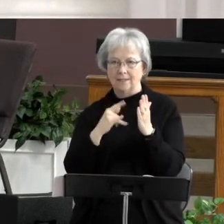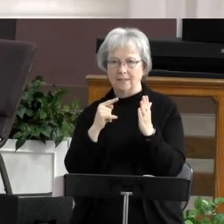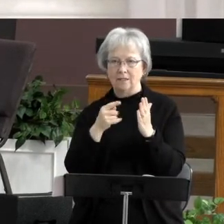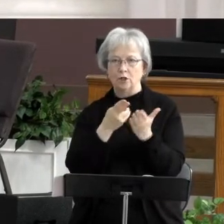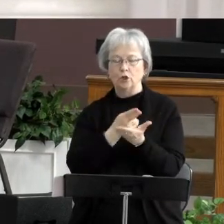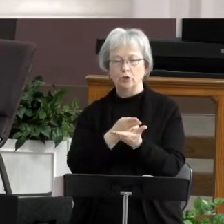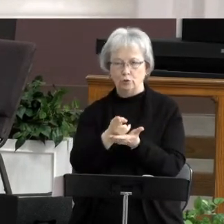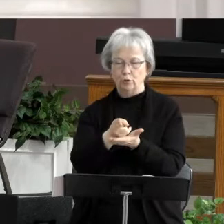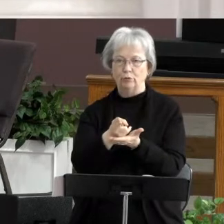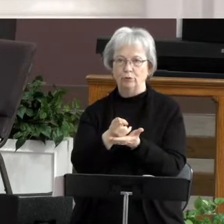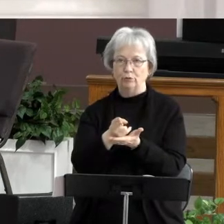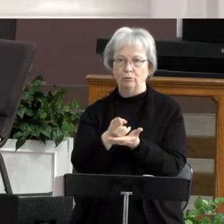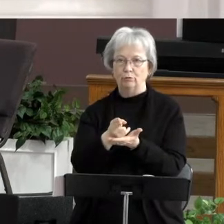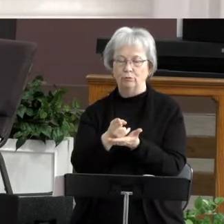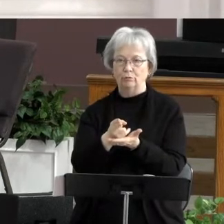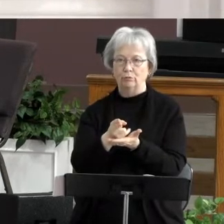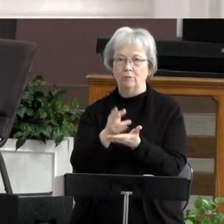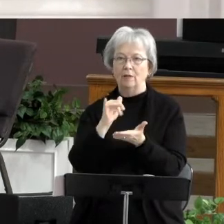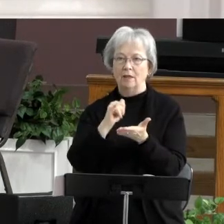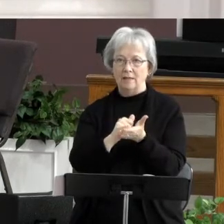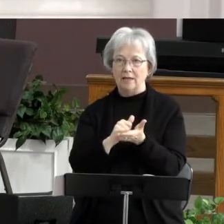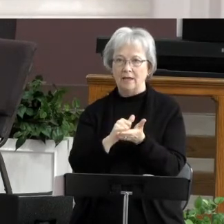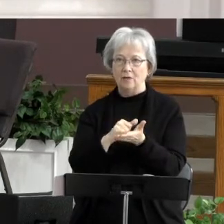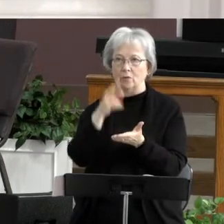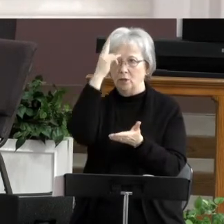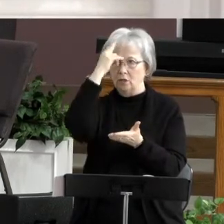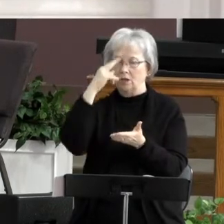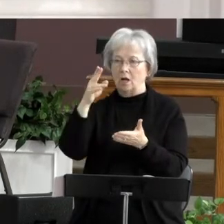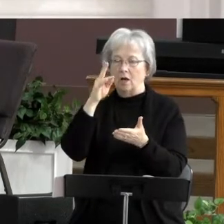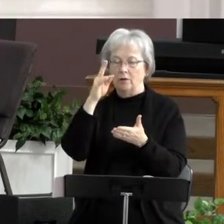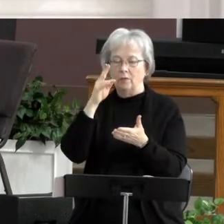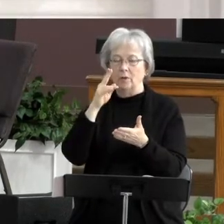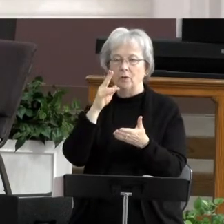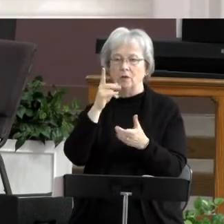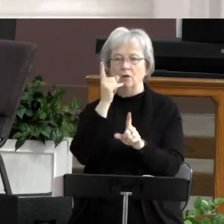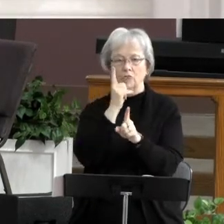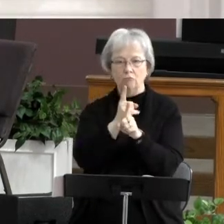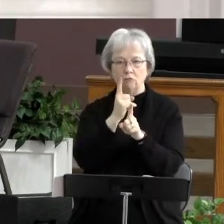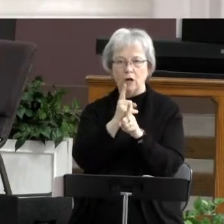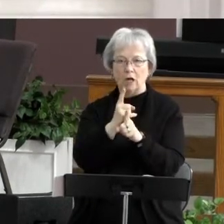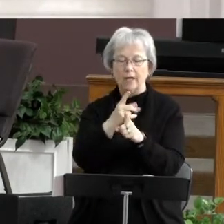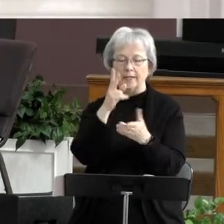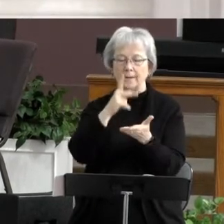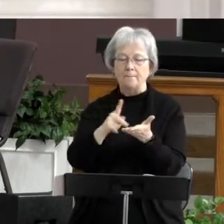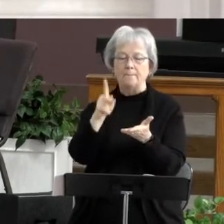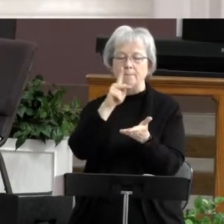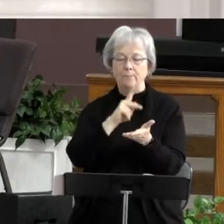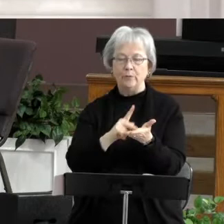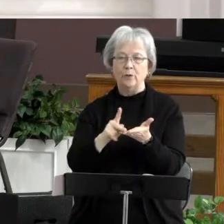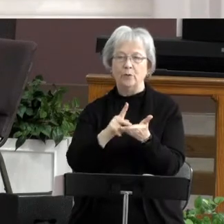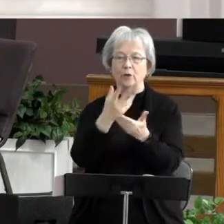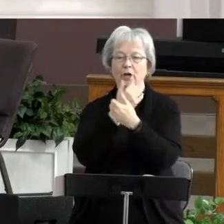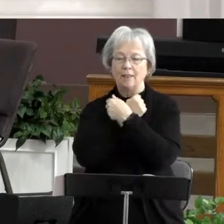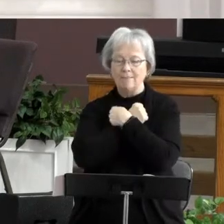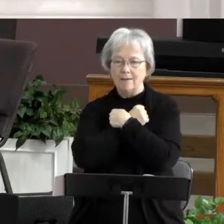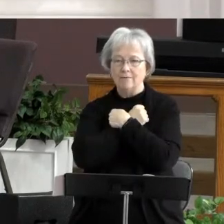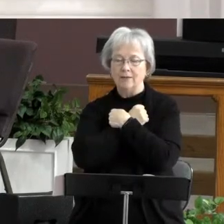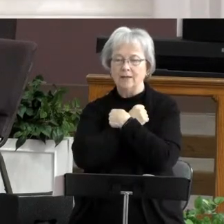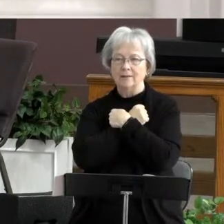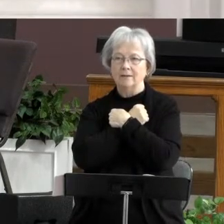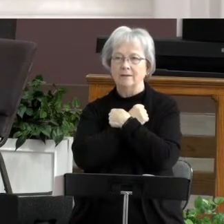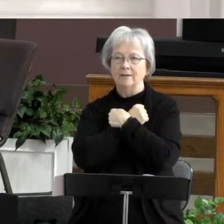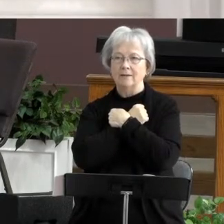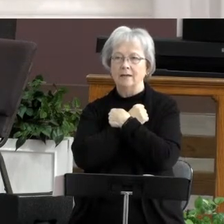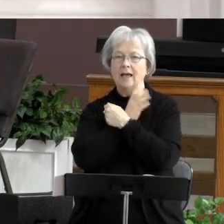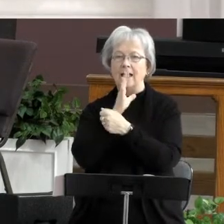Truth, that which is honorable, that which is right, that which is pure, that which is lovely,